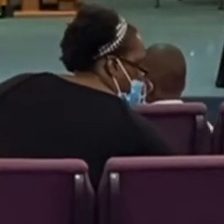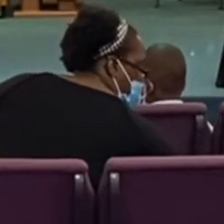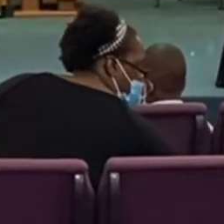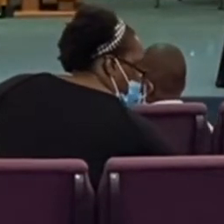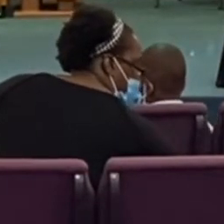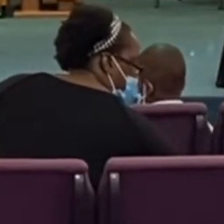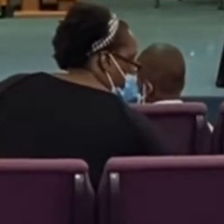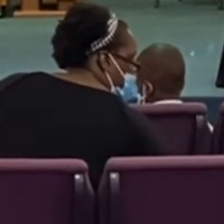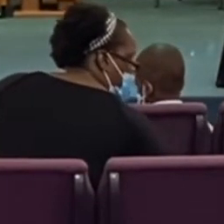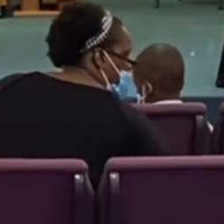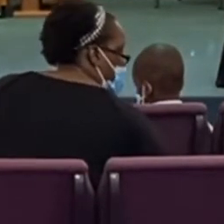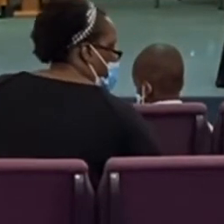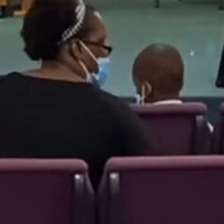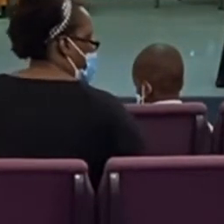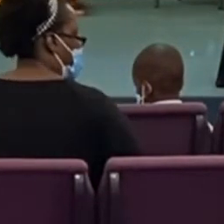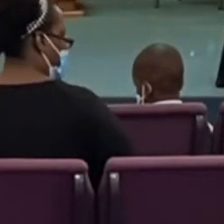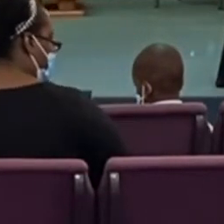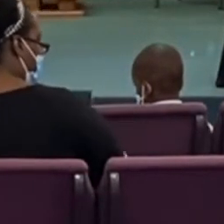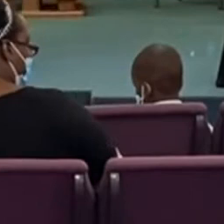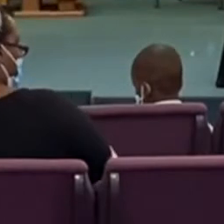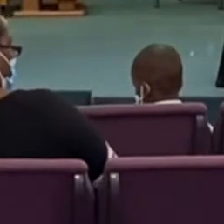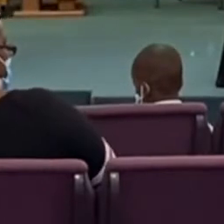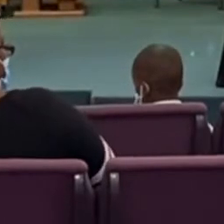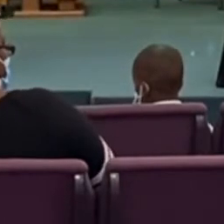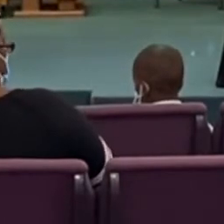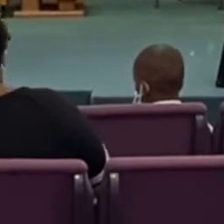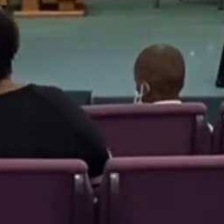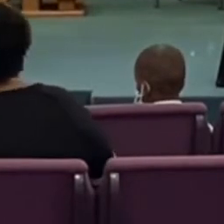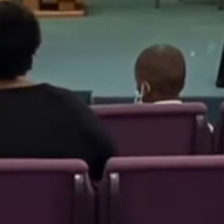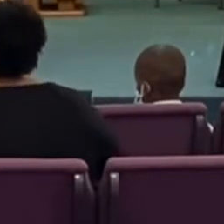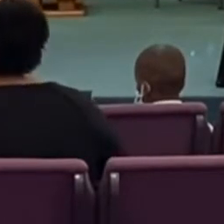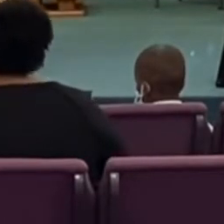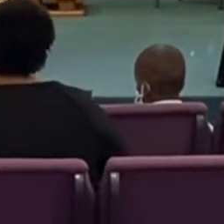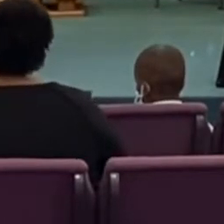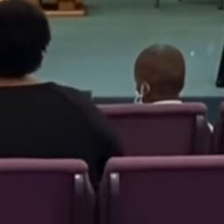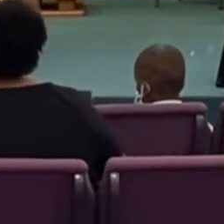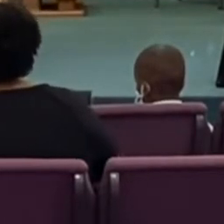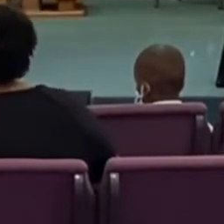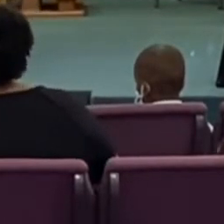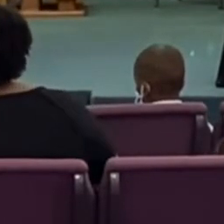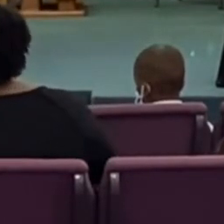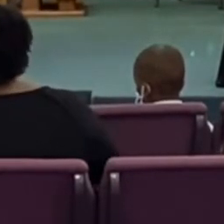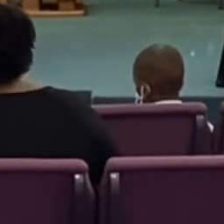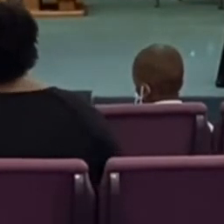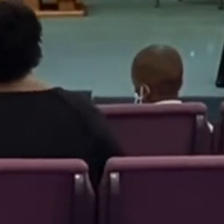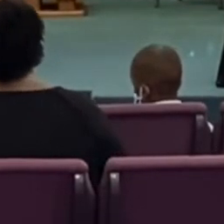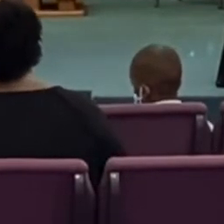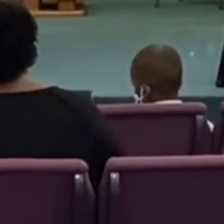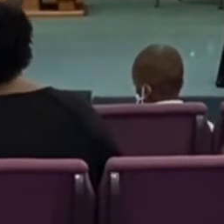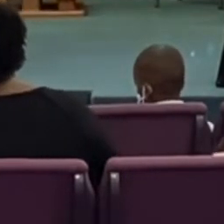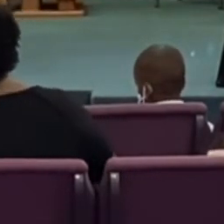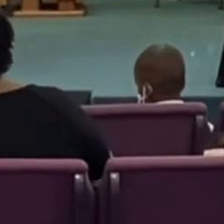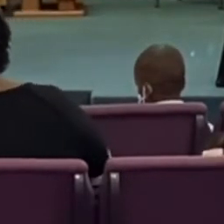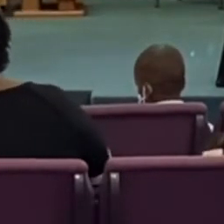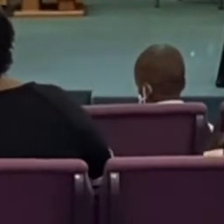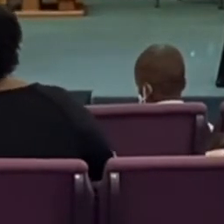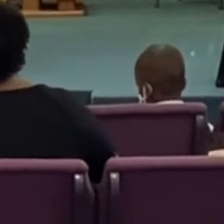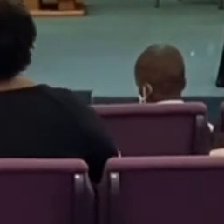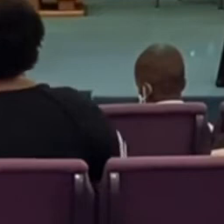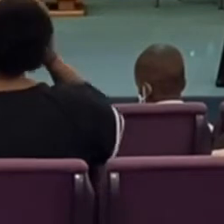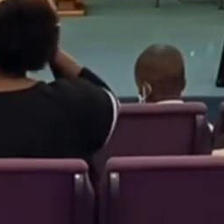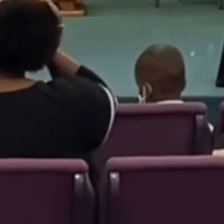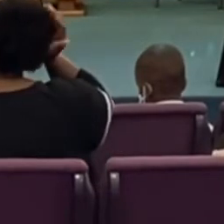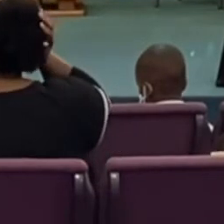believe anything is possible as we're gathered together in His name. Amen. Hallelujah. It looks good, as Brother Clay